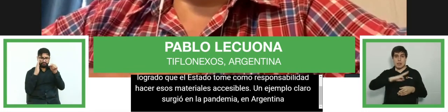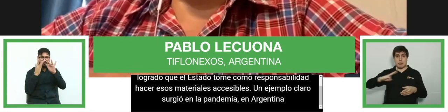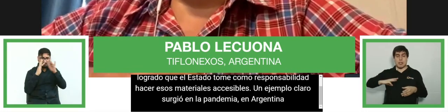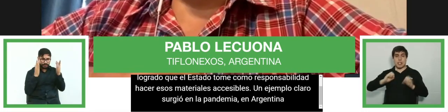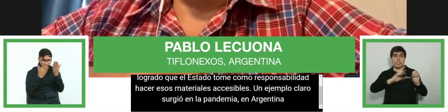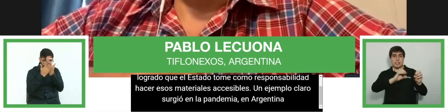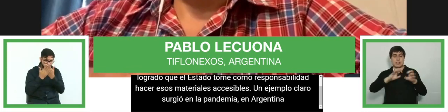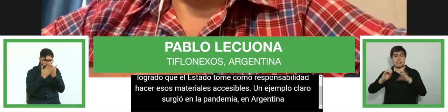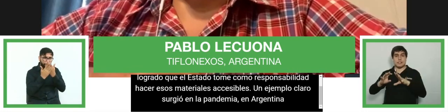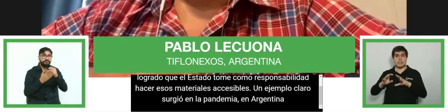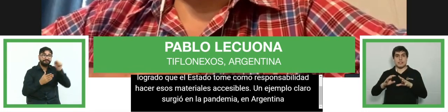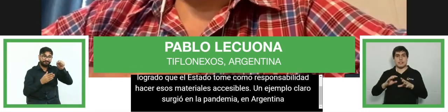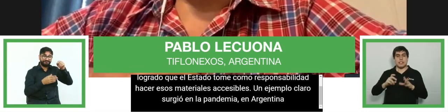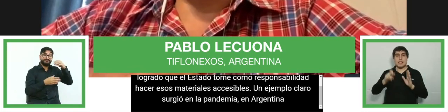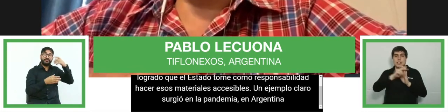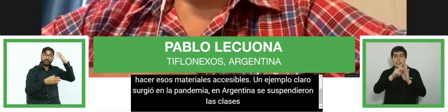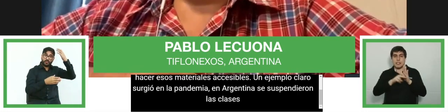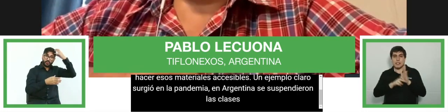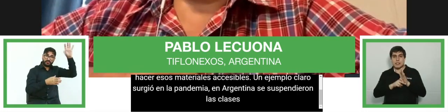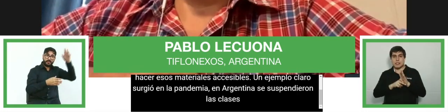Still Continue Educating,